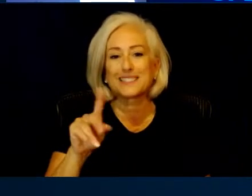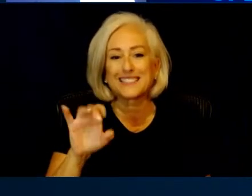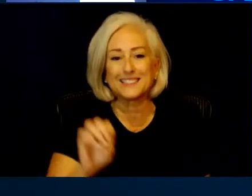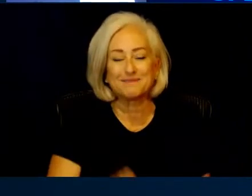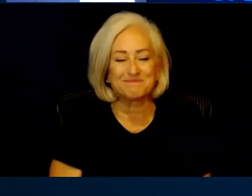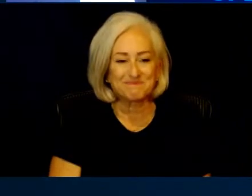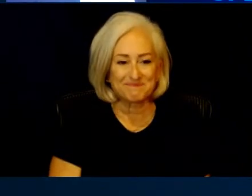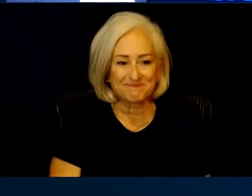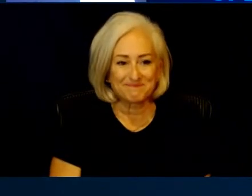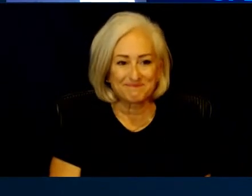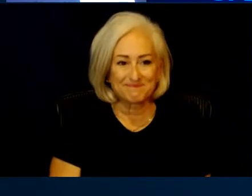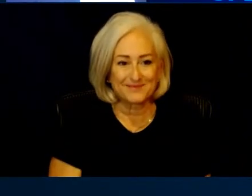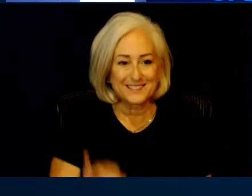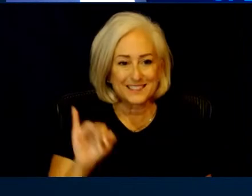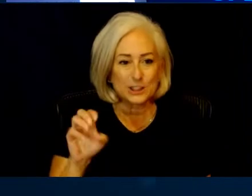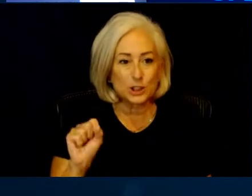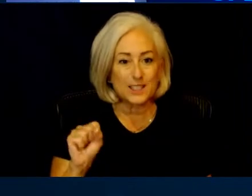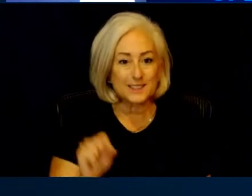you take it from here?